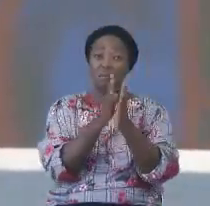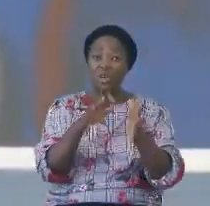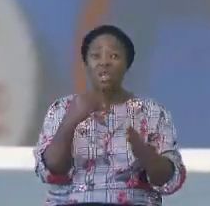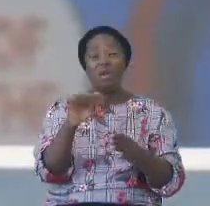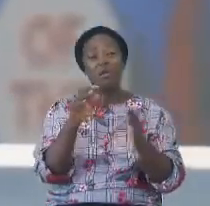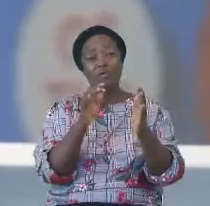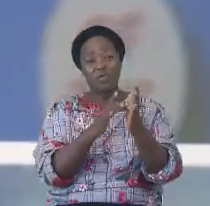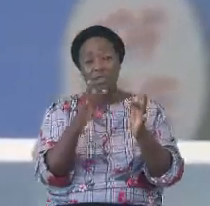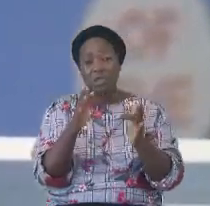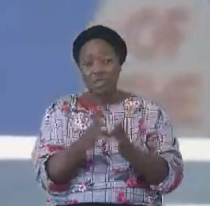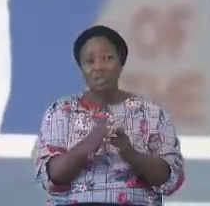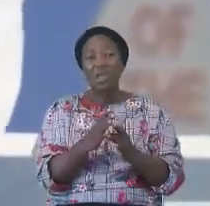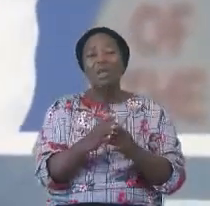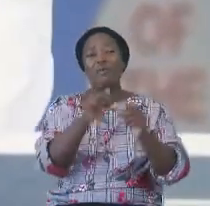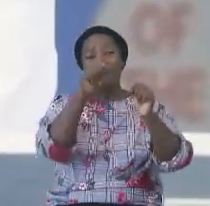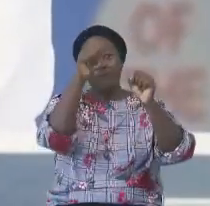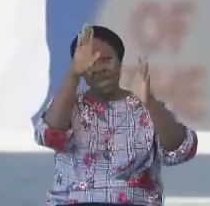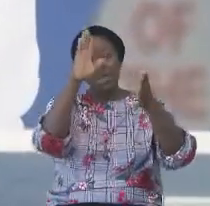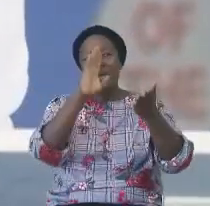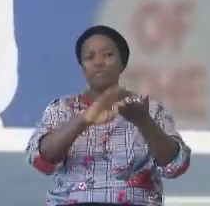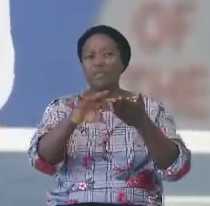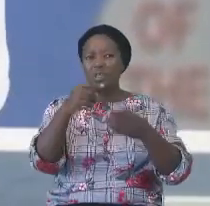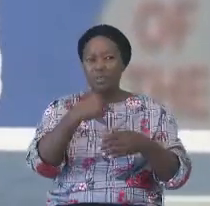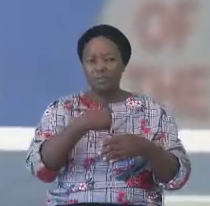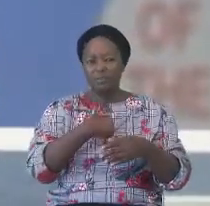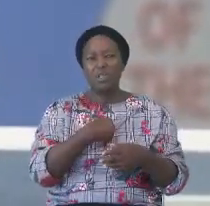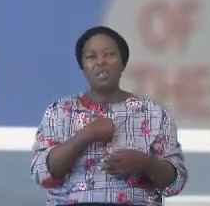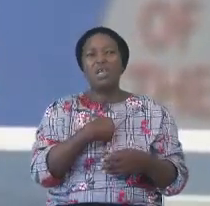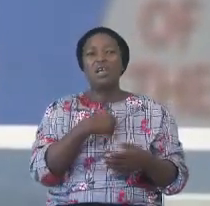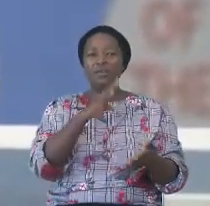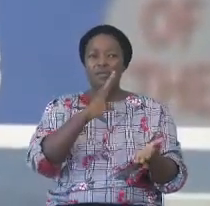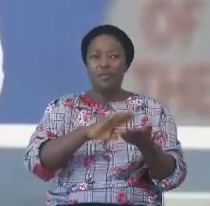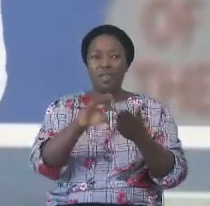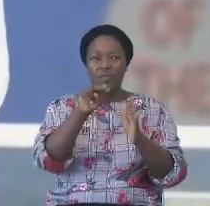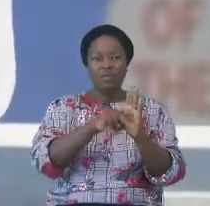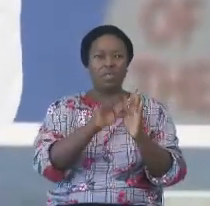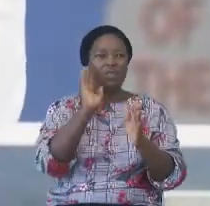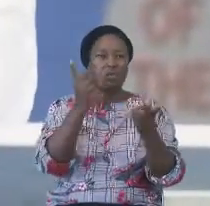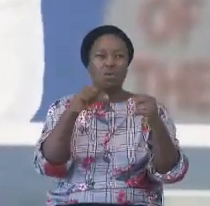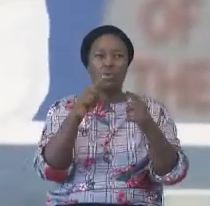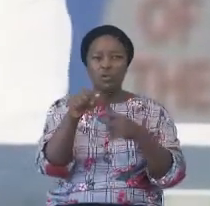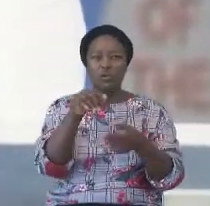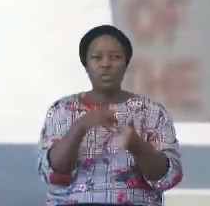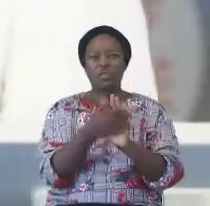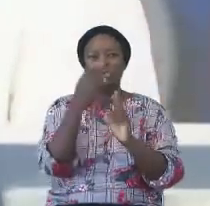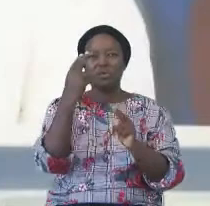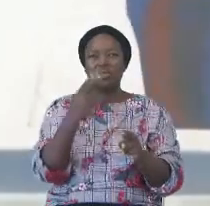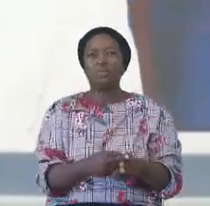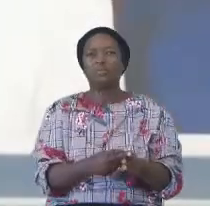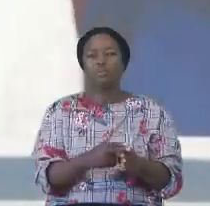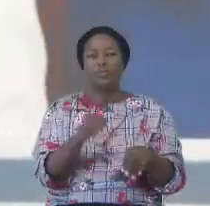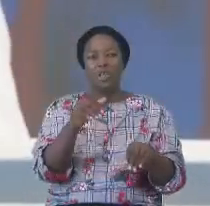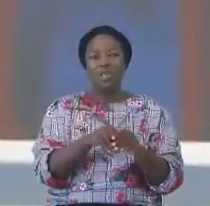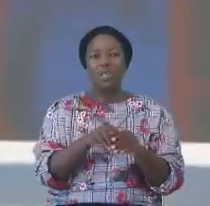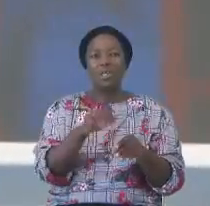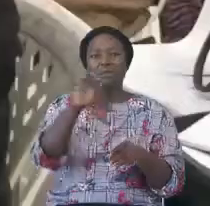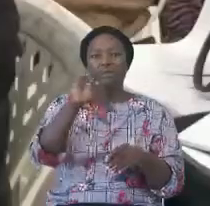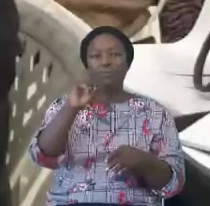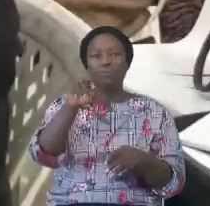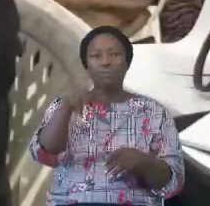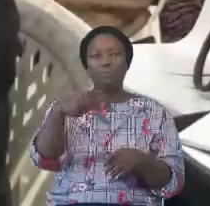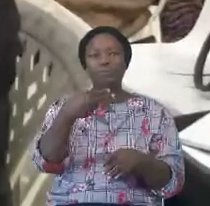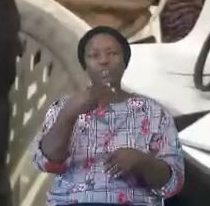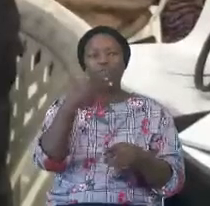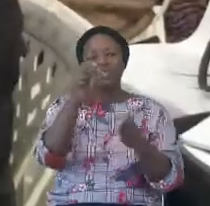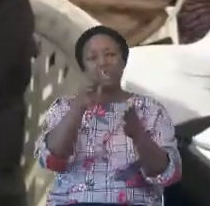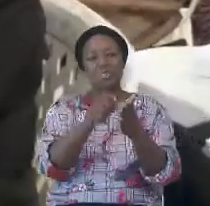I repeat the prayer of Jesus, Father, forgive me. Forgiveness will